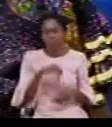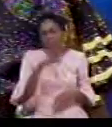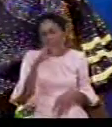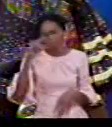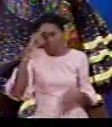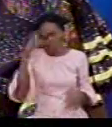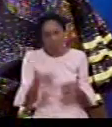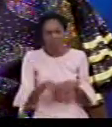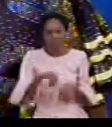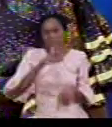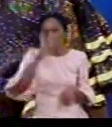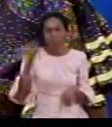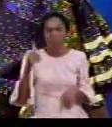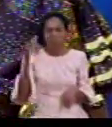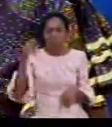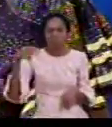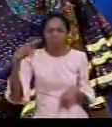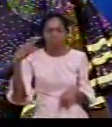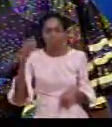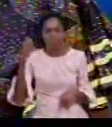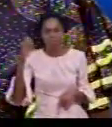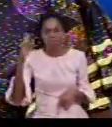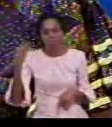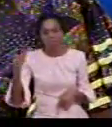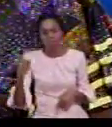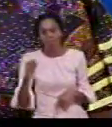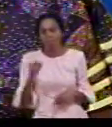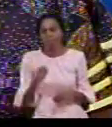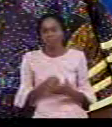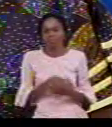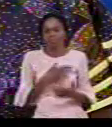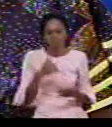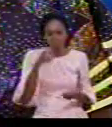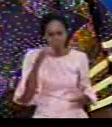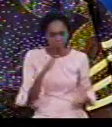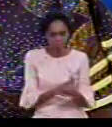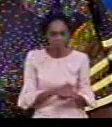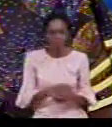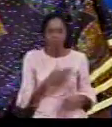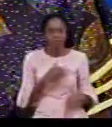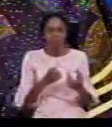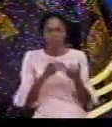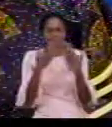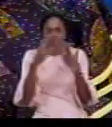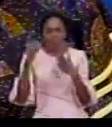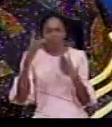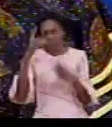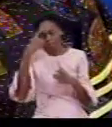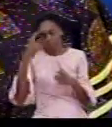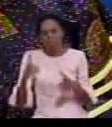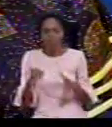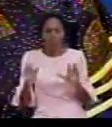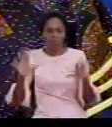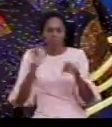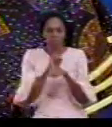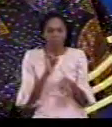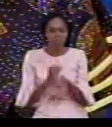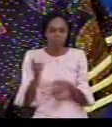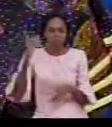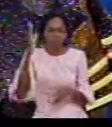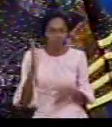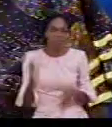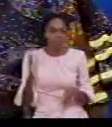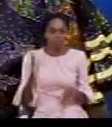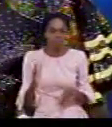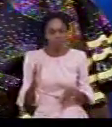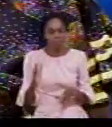my wife, Sister Olua Shade Ugo. We want to thank God for the miracle that God has done for us, this baby we are having here. We got married in